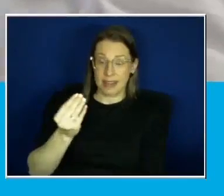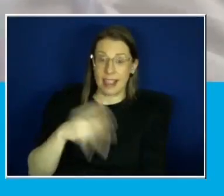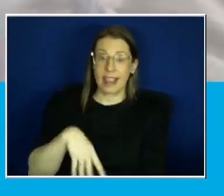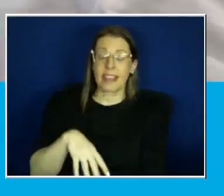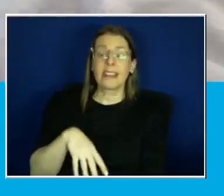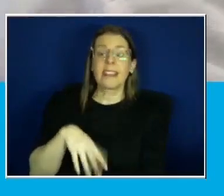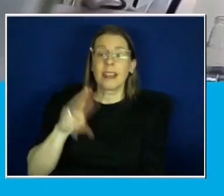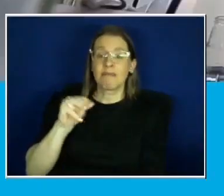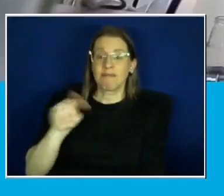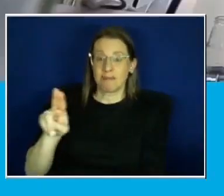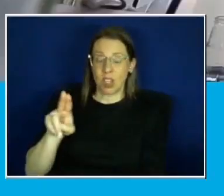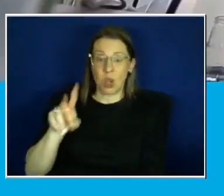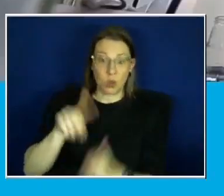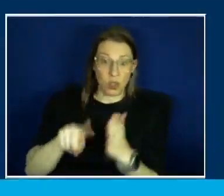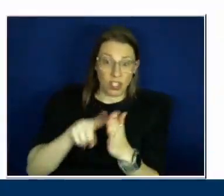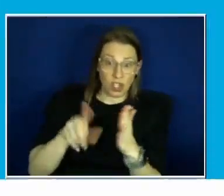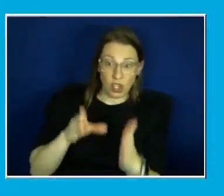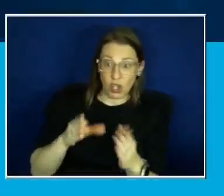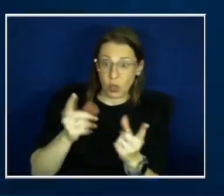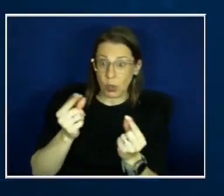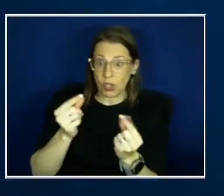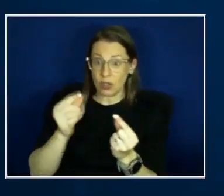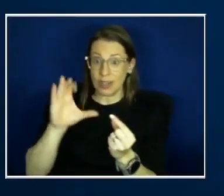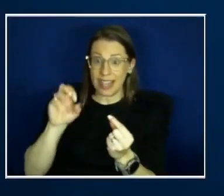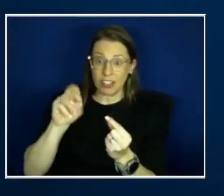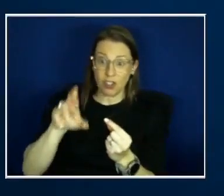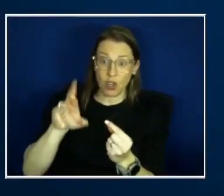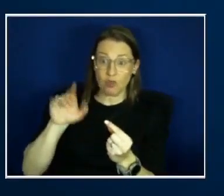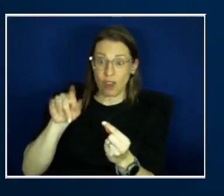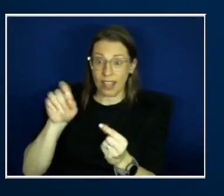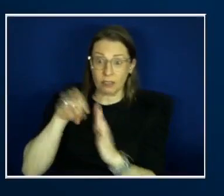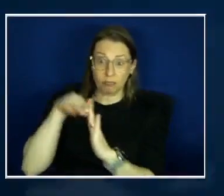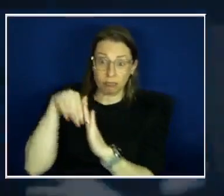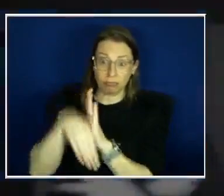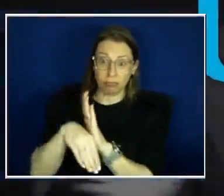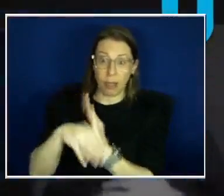are doing to keep cancer rates trending down. Monday at 8.